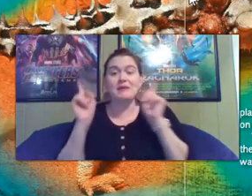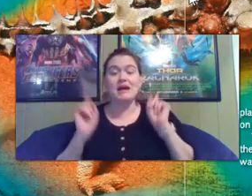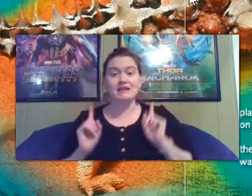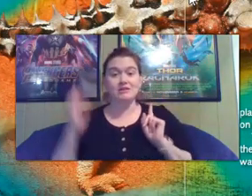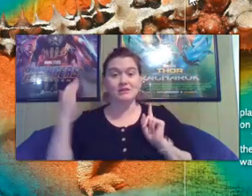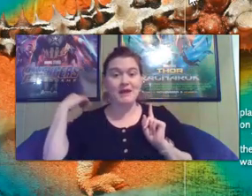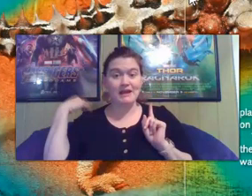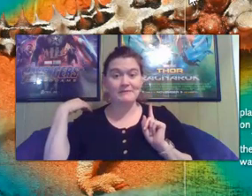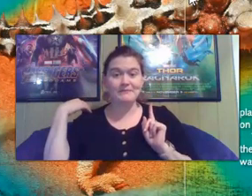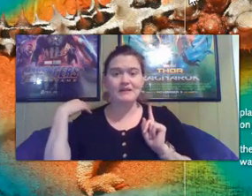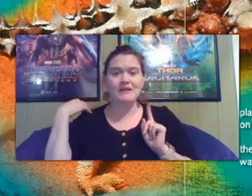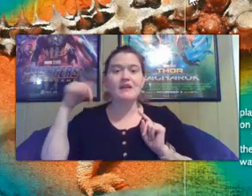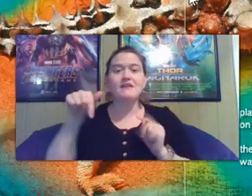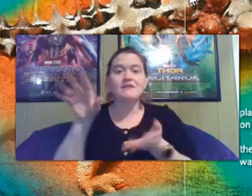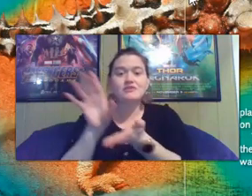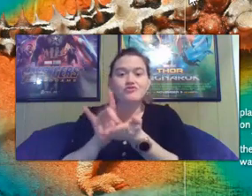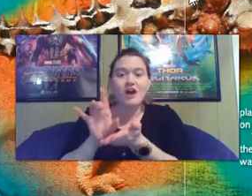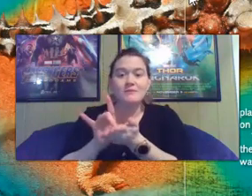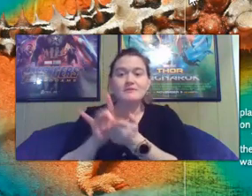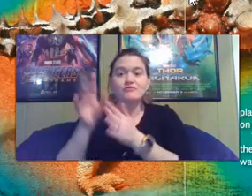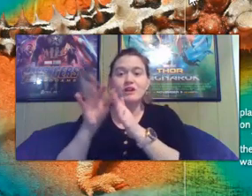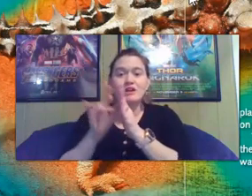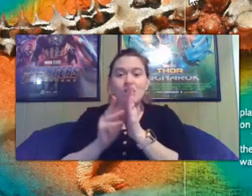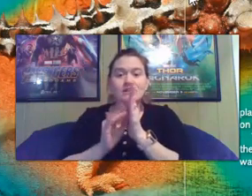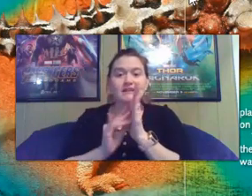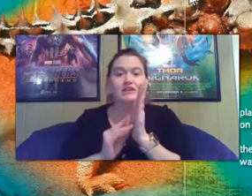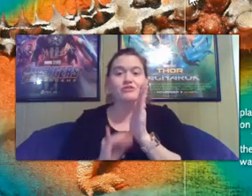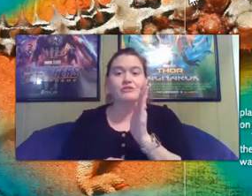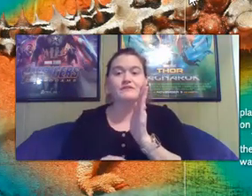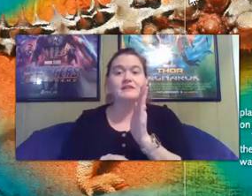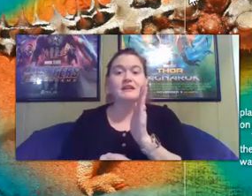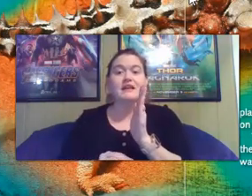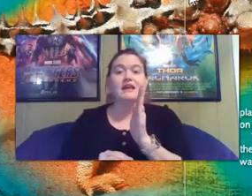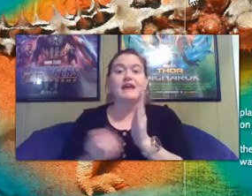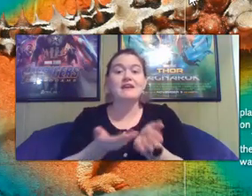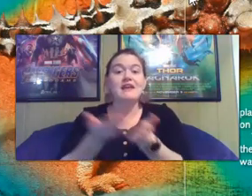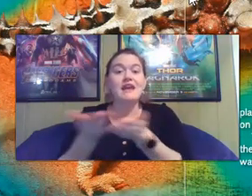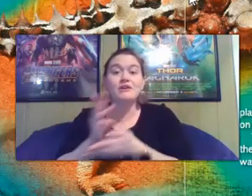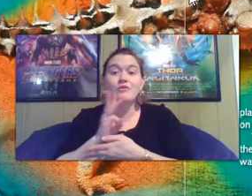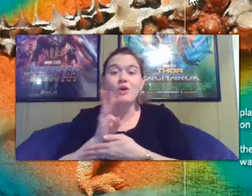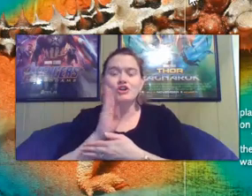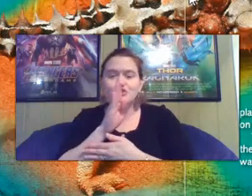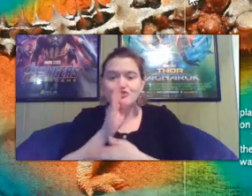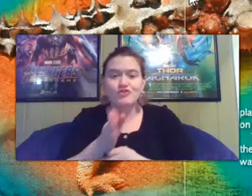in its spines on its back. These drops run along the tiny grooves and they